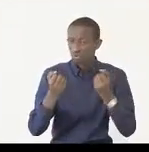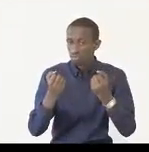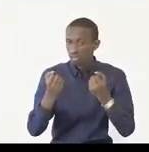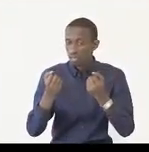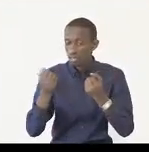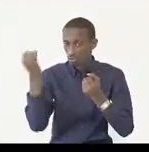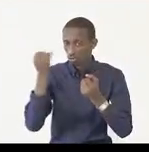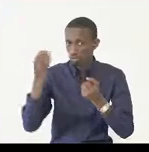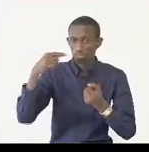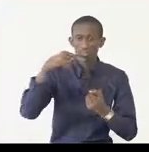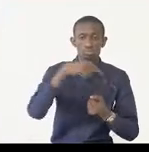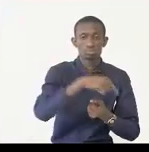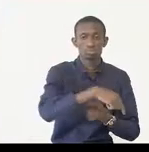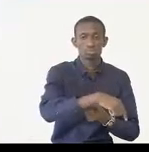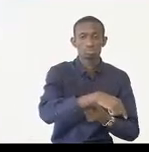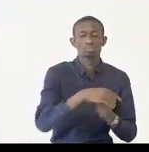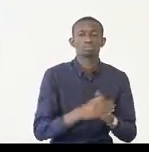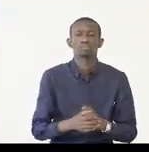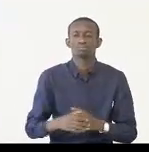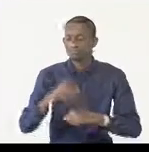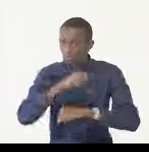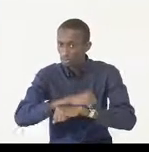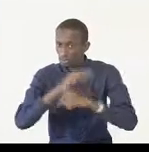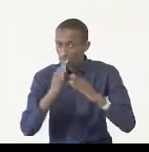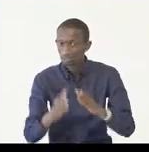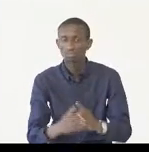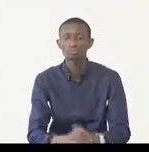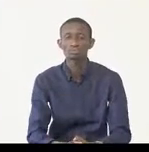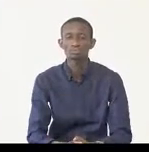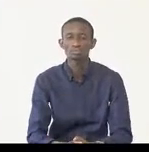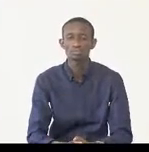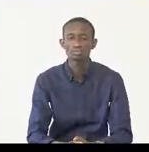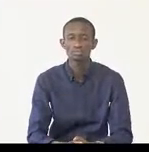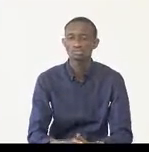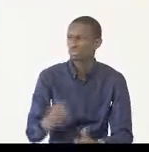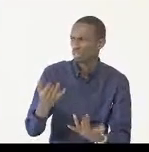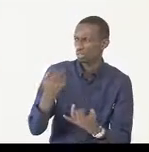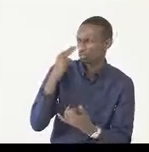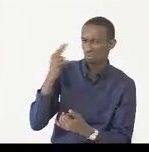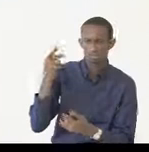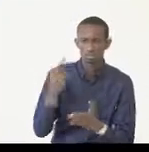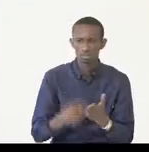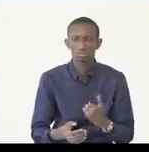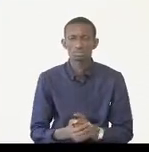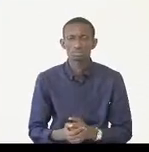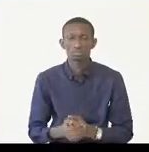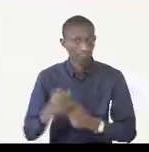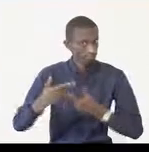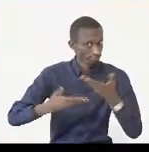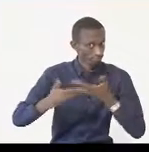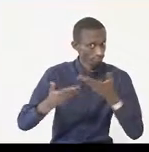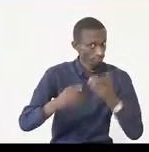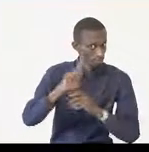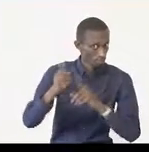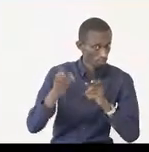diagram. Now, students, as what we came now to see, in order now to discuss this